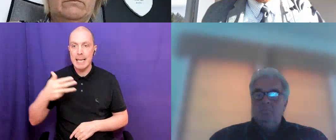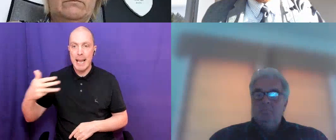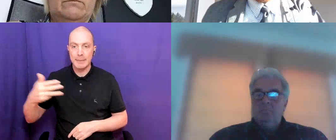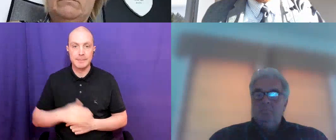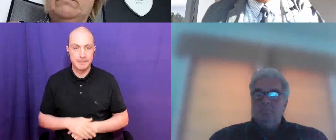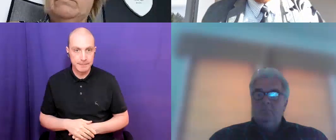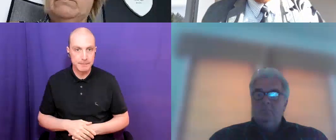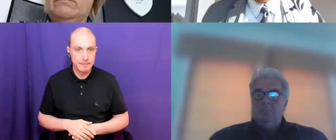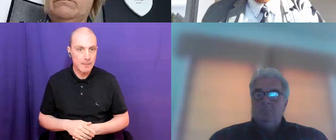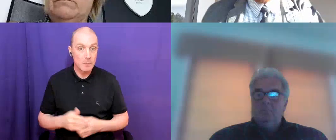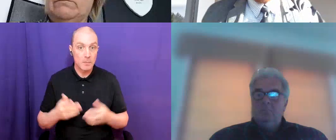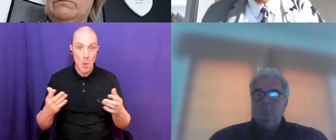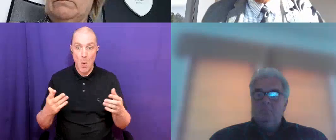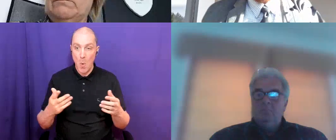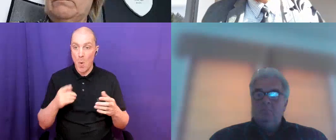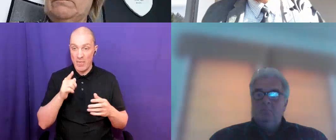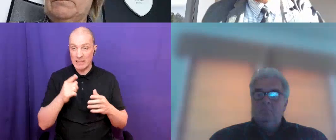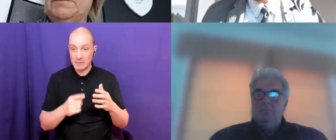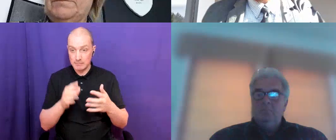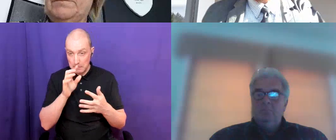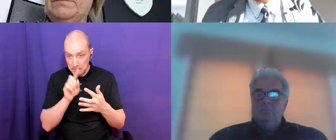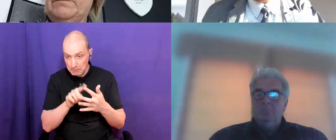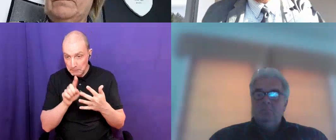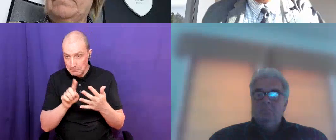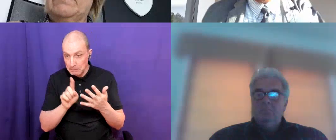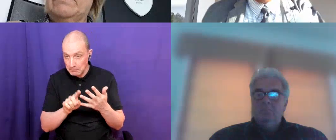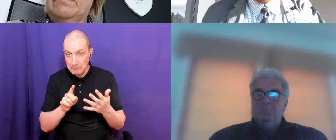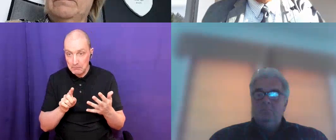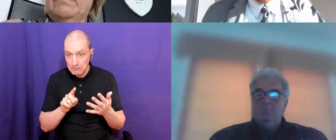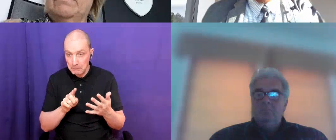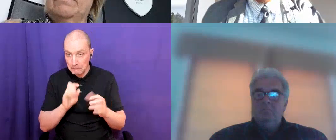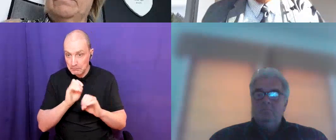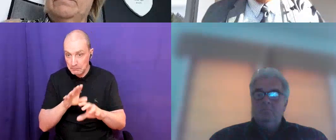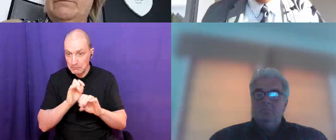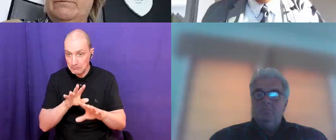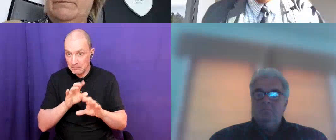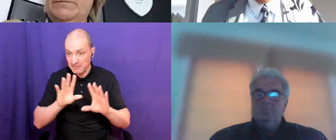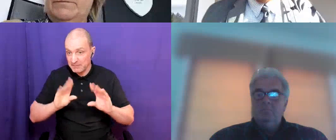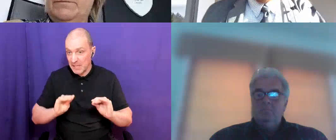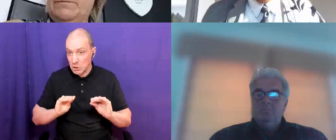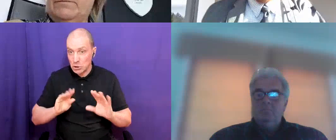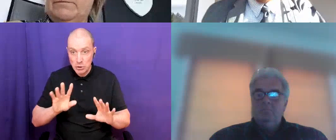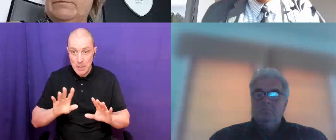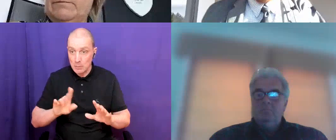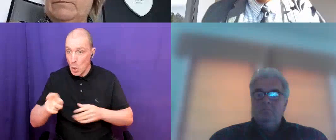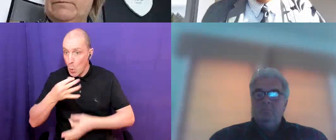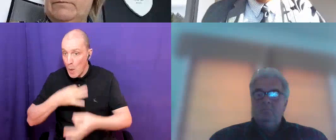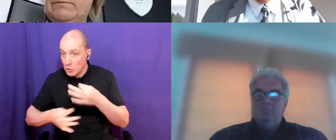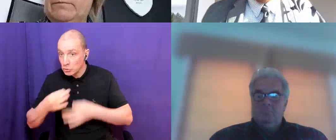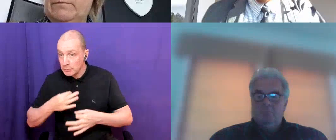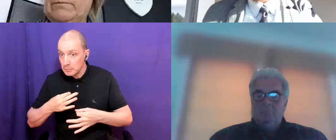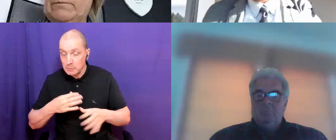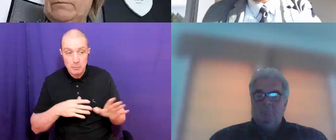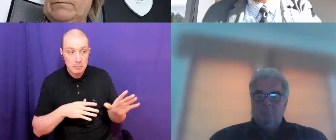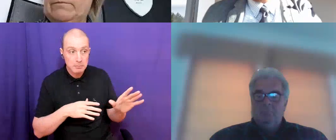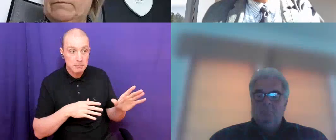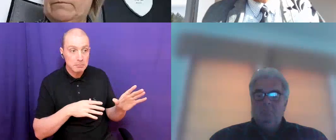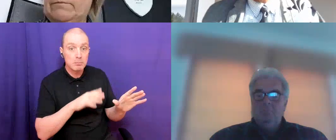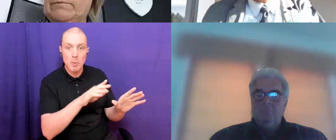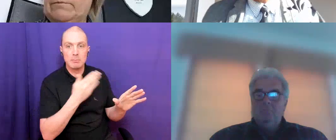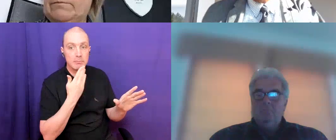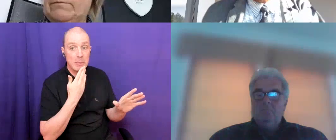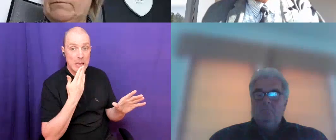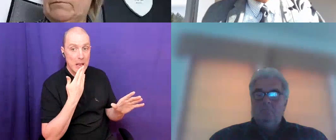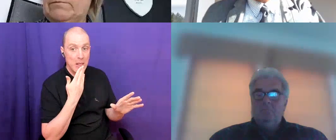afternoon, but I'm happy to take any questions. Thanks, Stephen. It is a big reassurance. We partner very closely with colleagues in Police